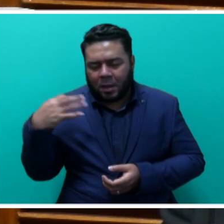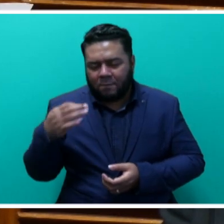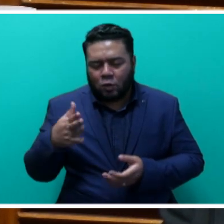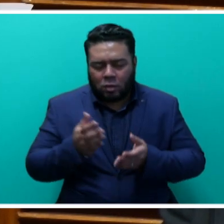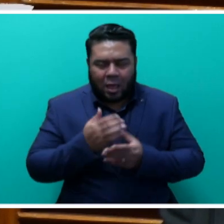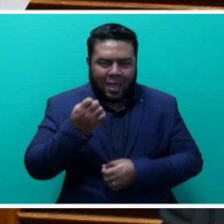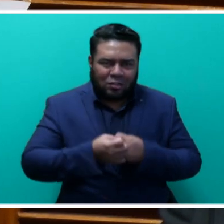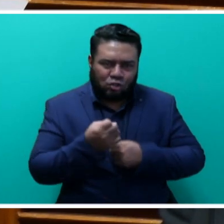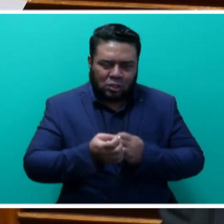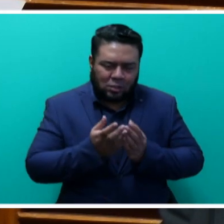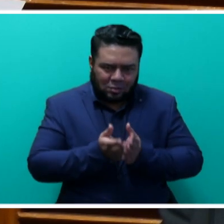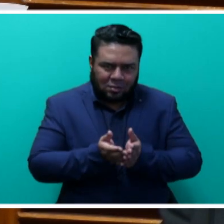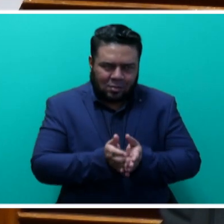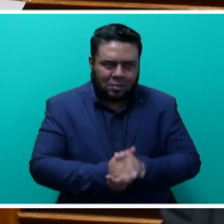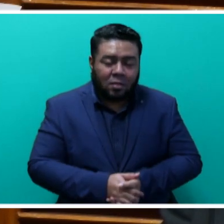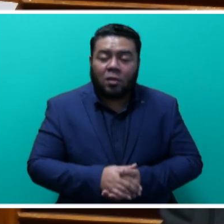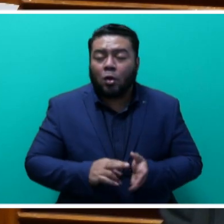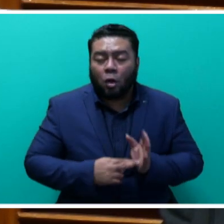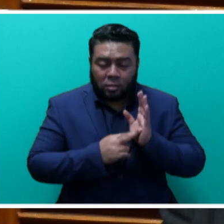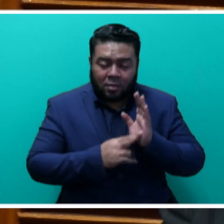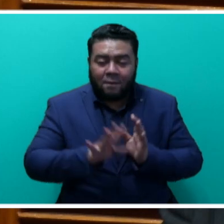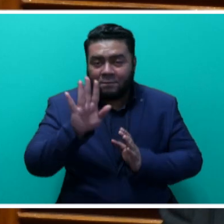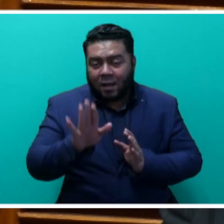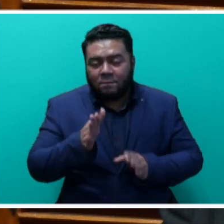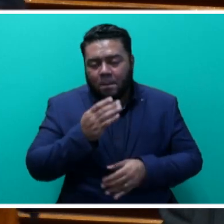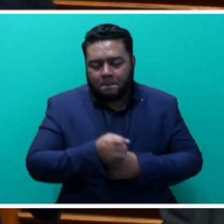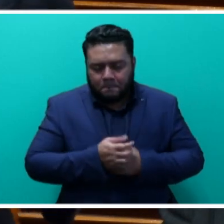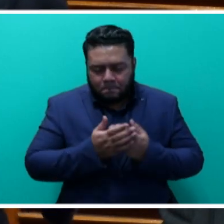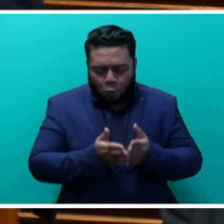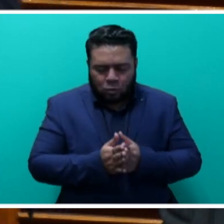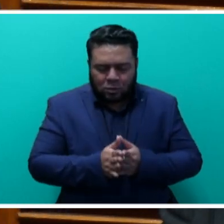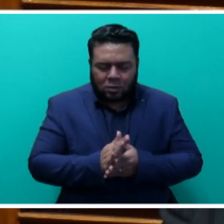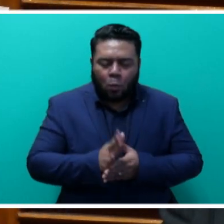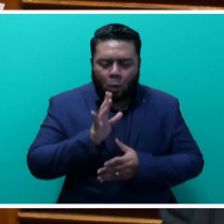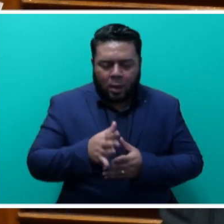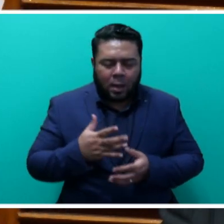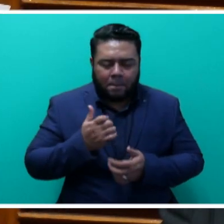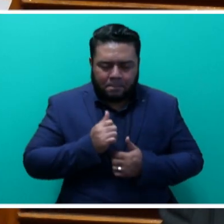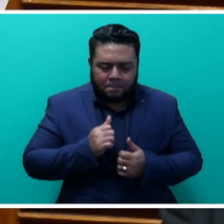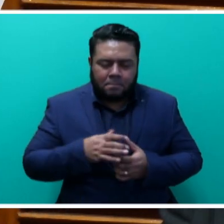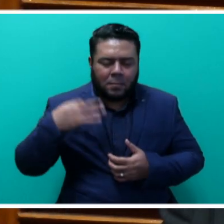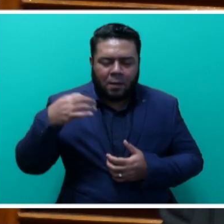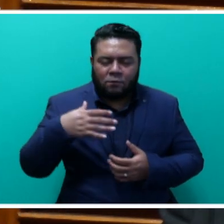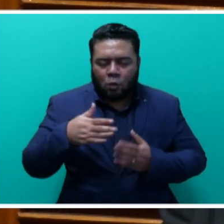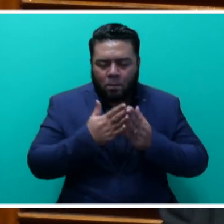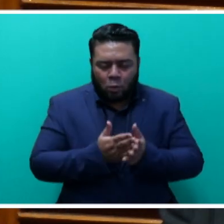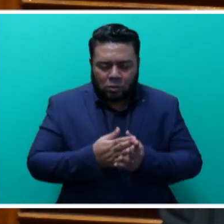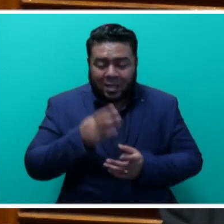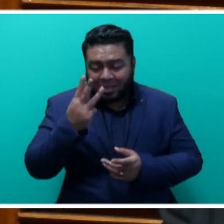outboard engines. Northern Division, 5 boats and engines. 1 applied for a boat. 3